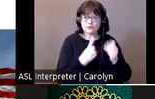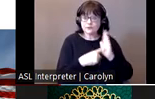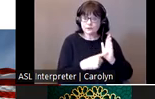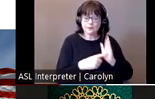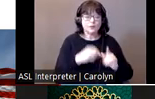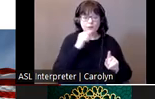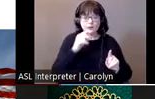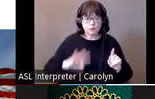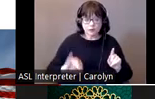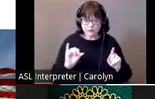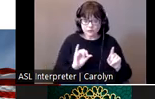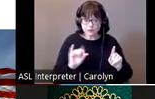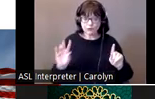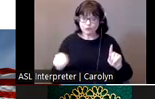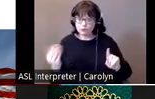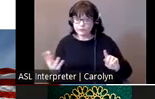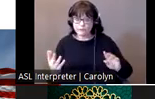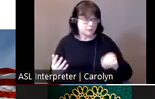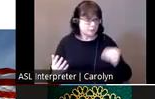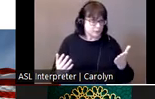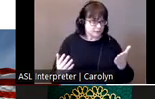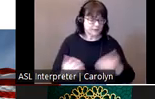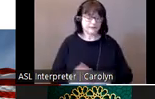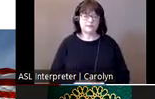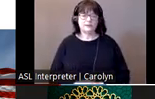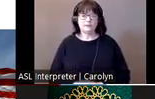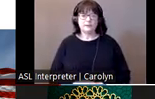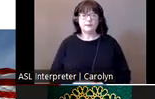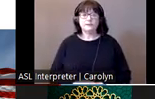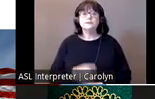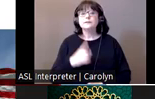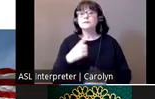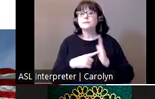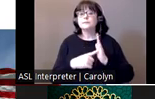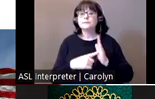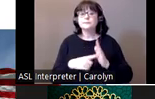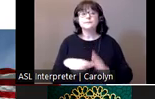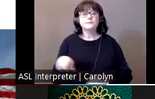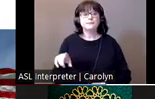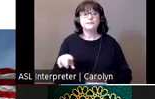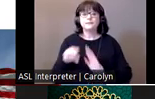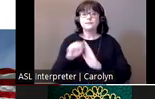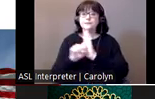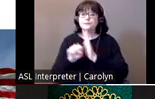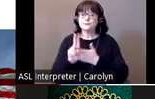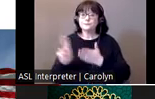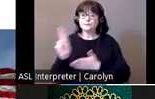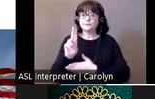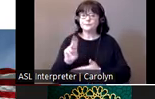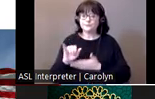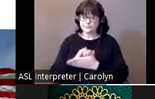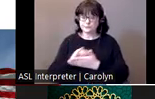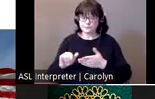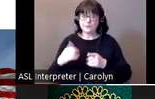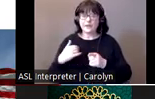nonprofits, et cetera. And just a few examples. For example, at the State University of New York, there are now 400 micro-credentials